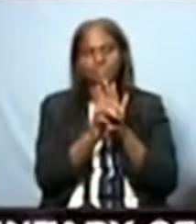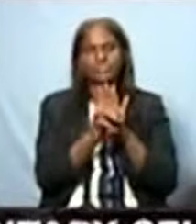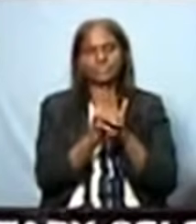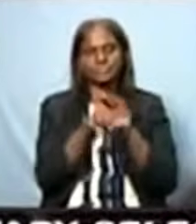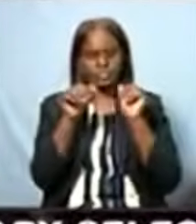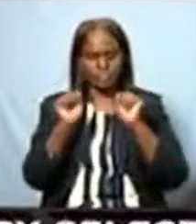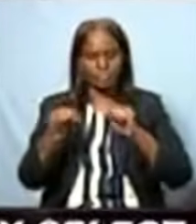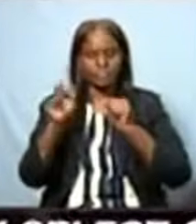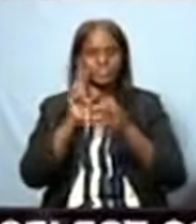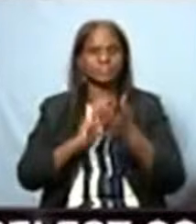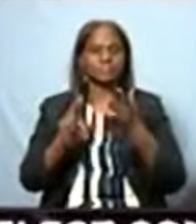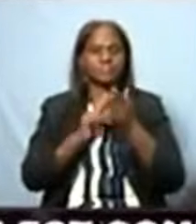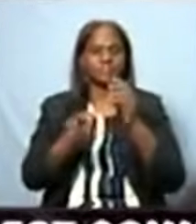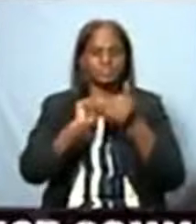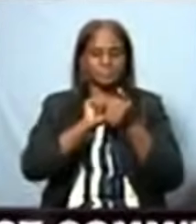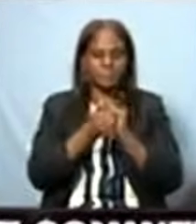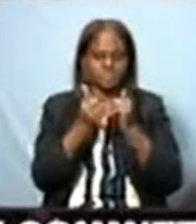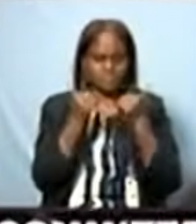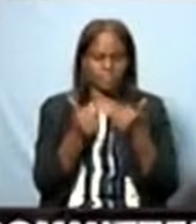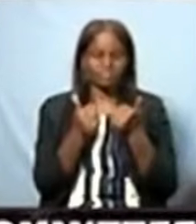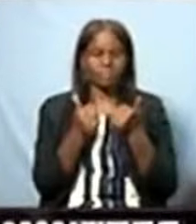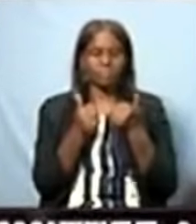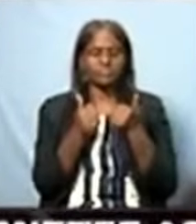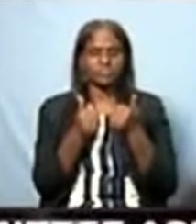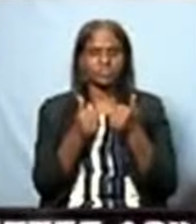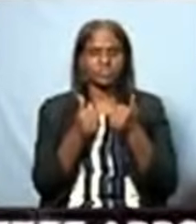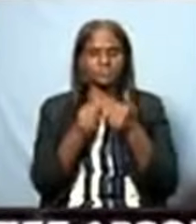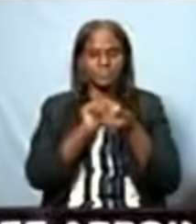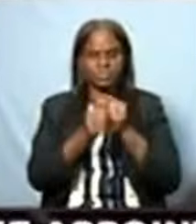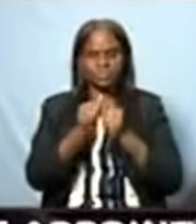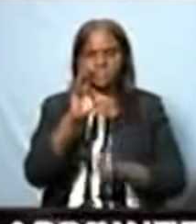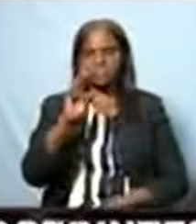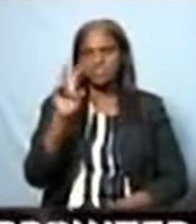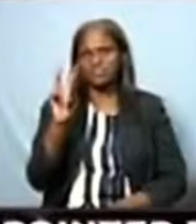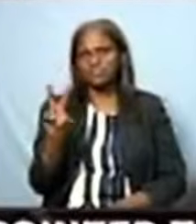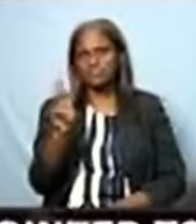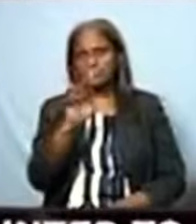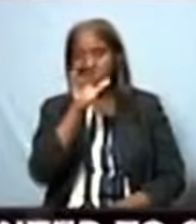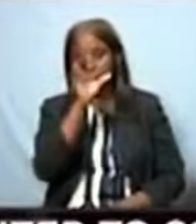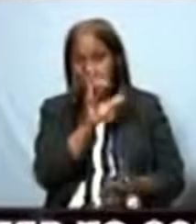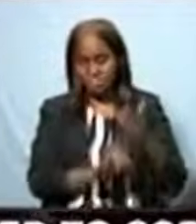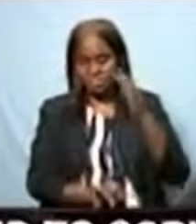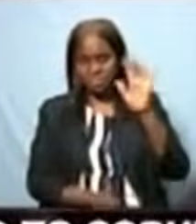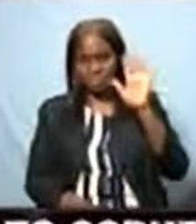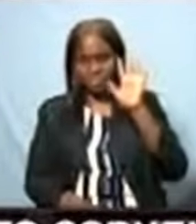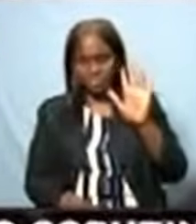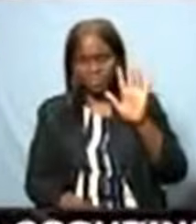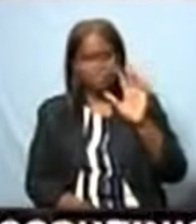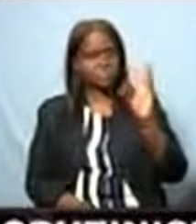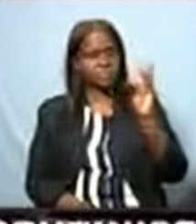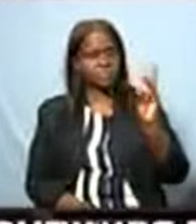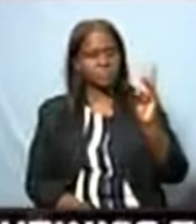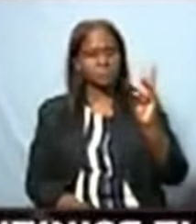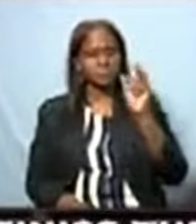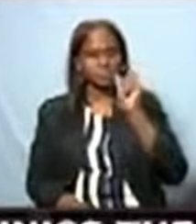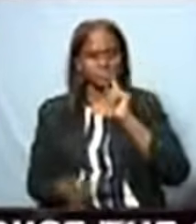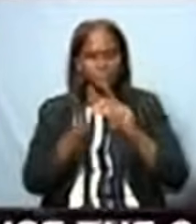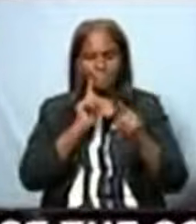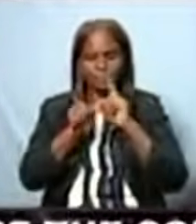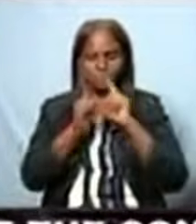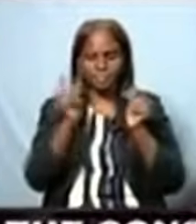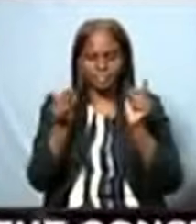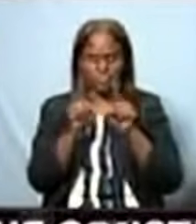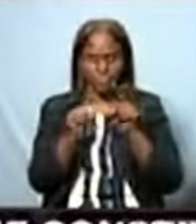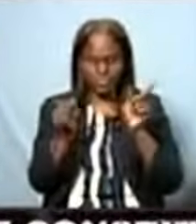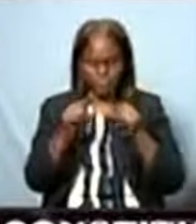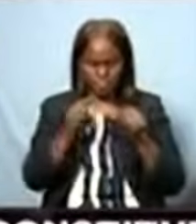can read Articles Article 72, Clause 5 and 6, which talks about when a member